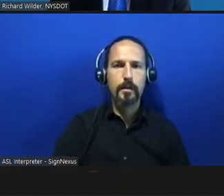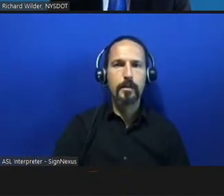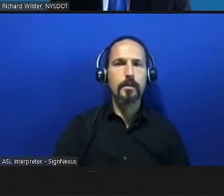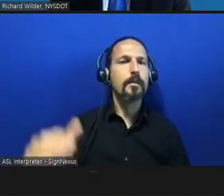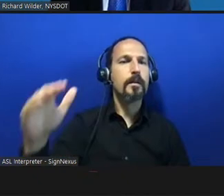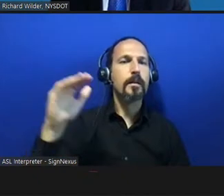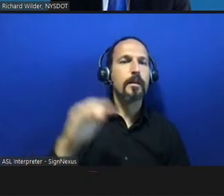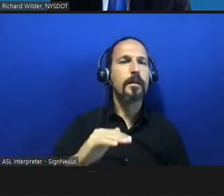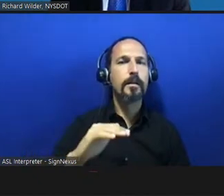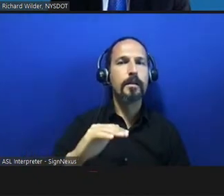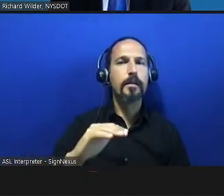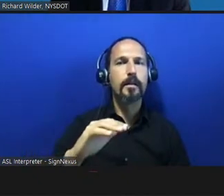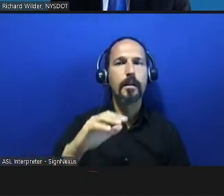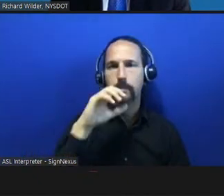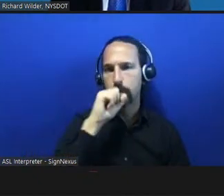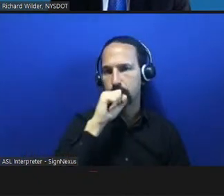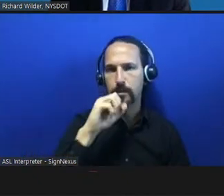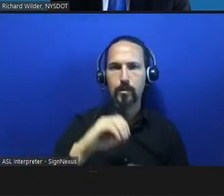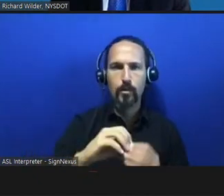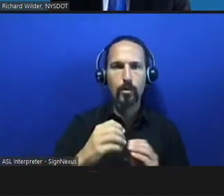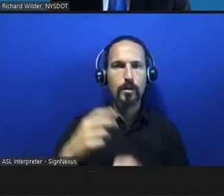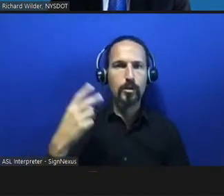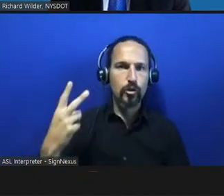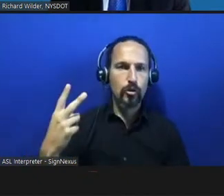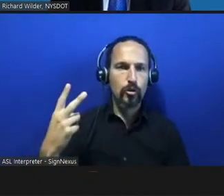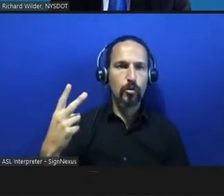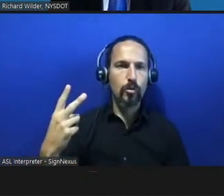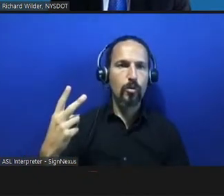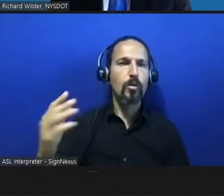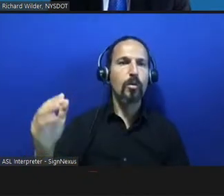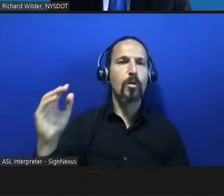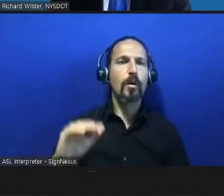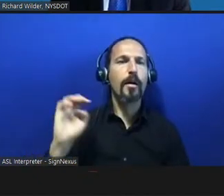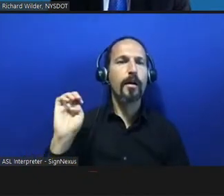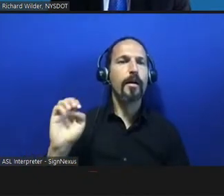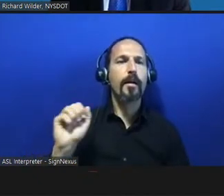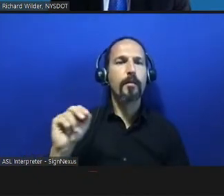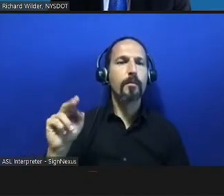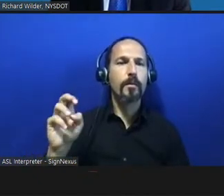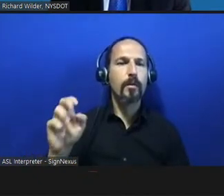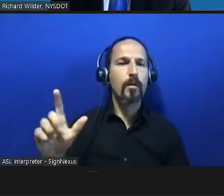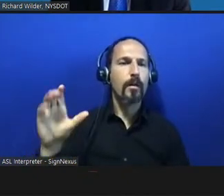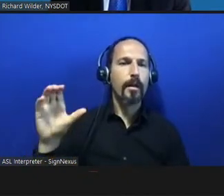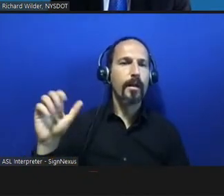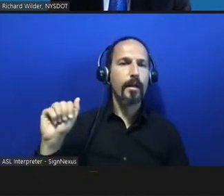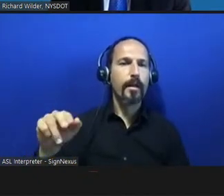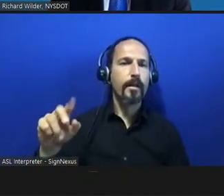our next speaker is anonymous too followed by Emmanuel Candelaria